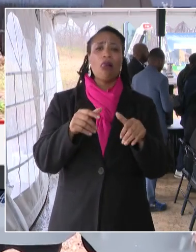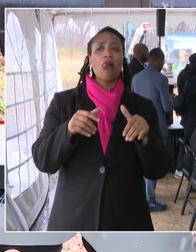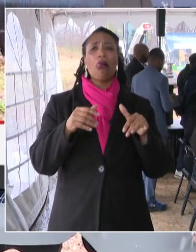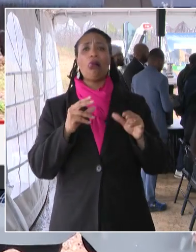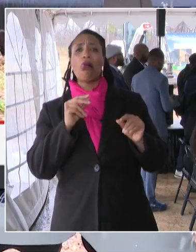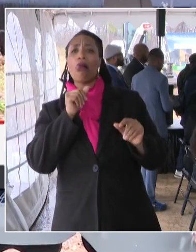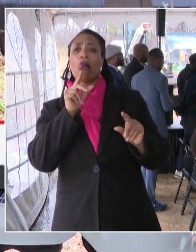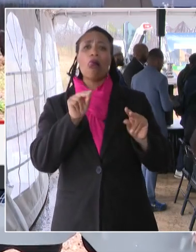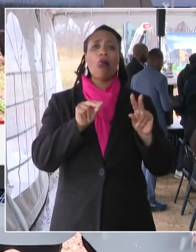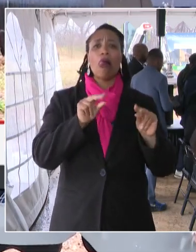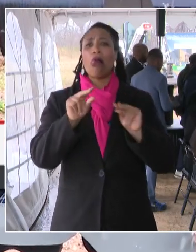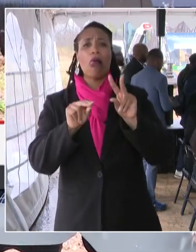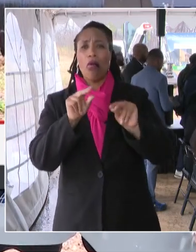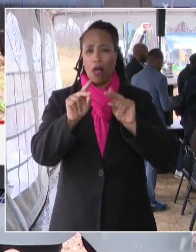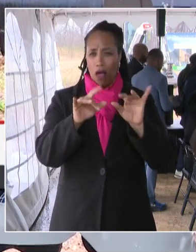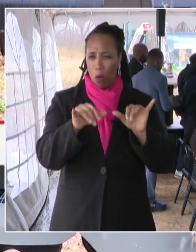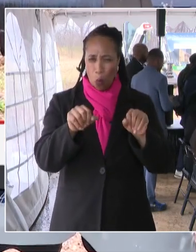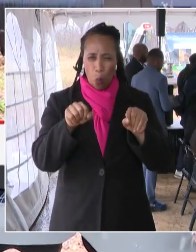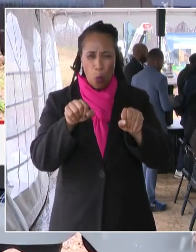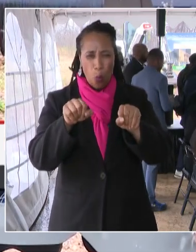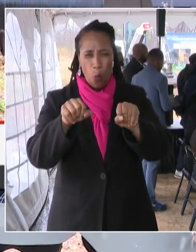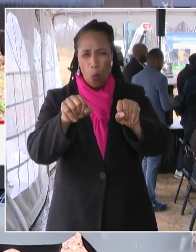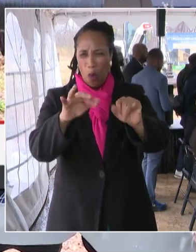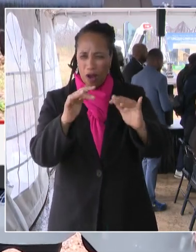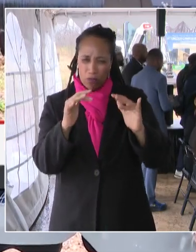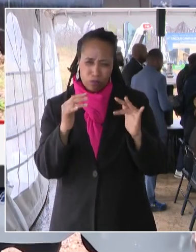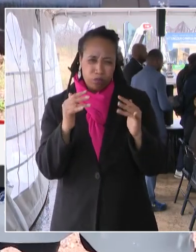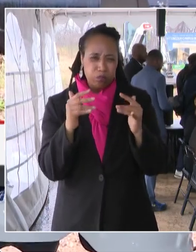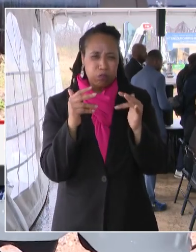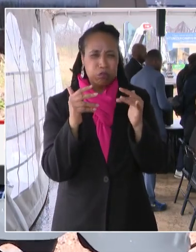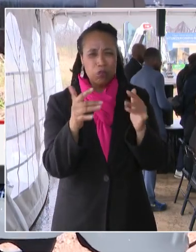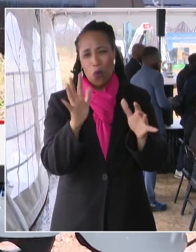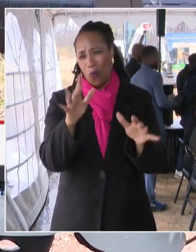these tumultuous times.